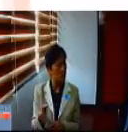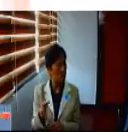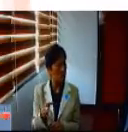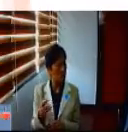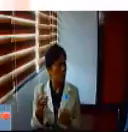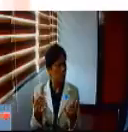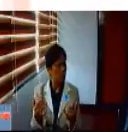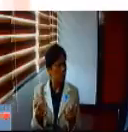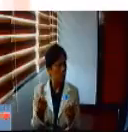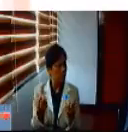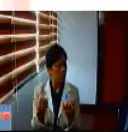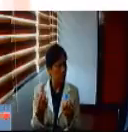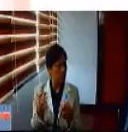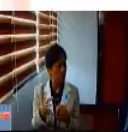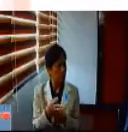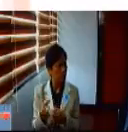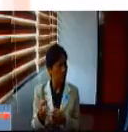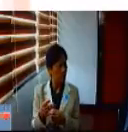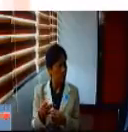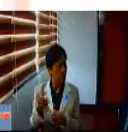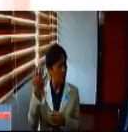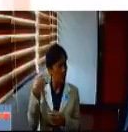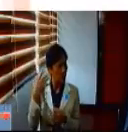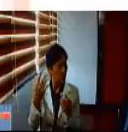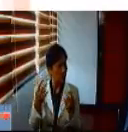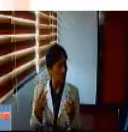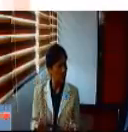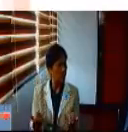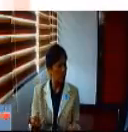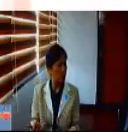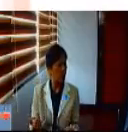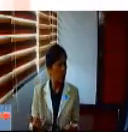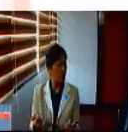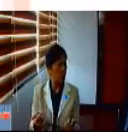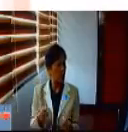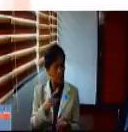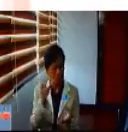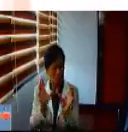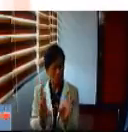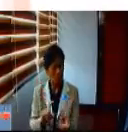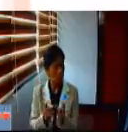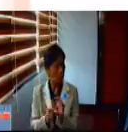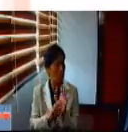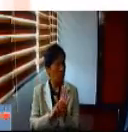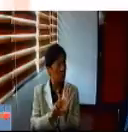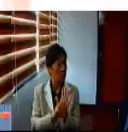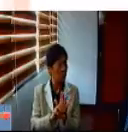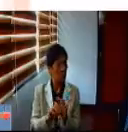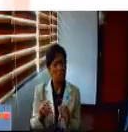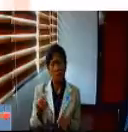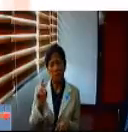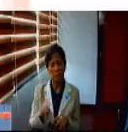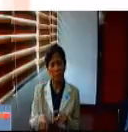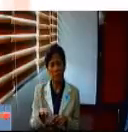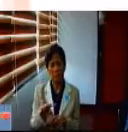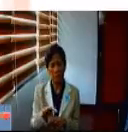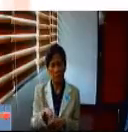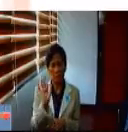lot of issues already, and then now comes climate change. With, for example, wala nang mahuling